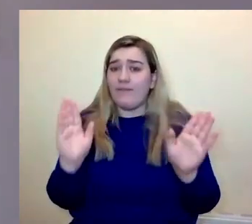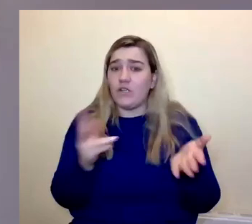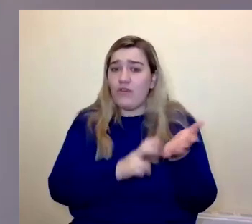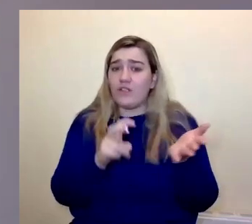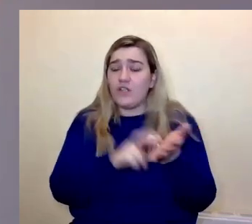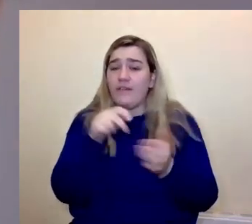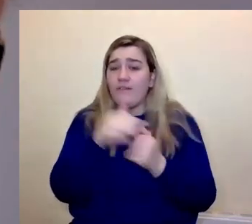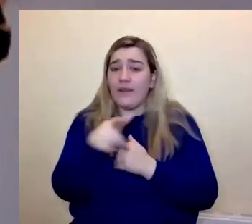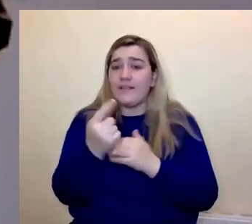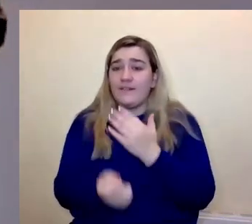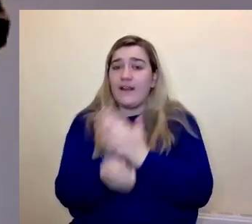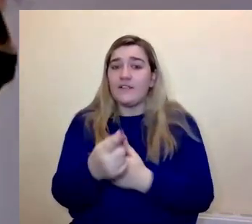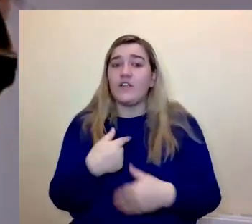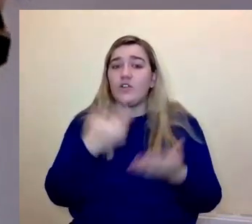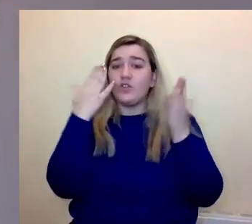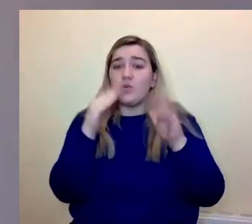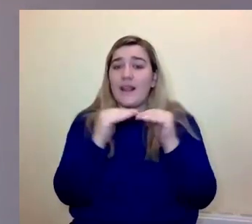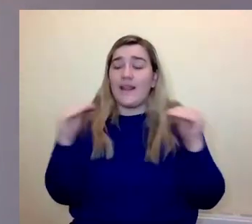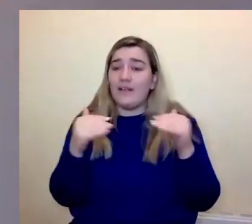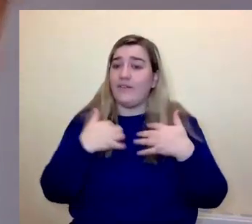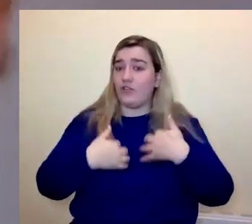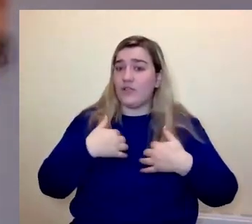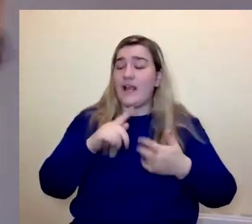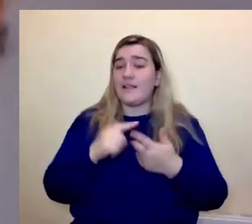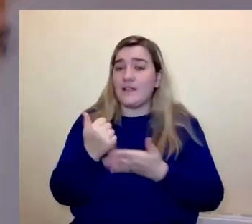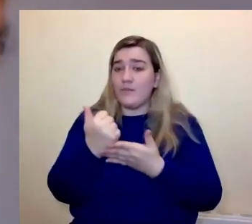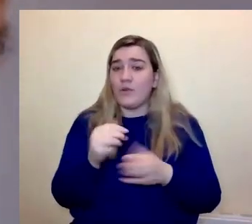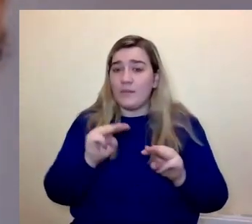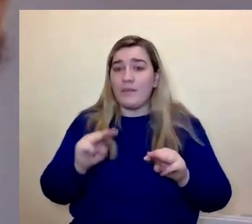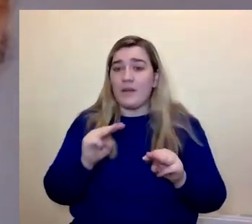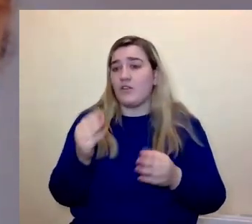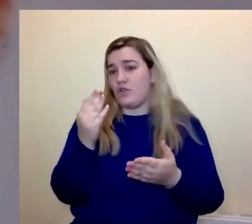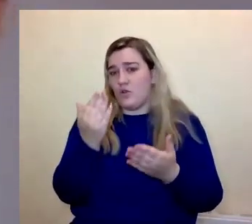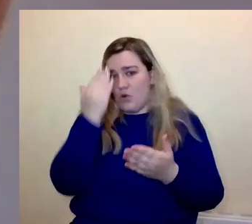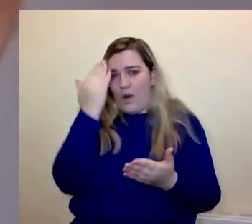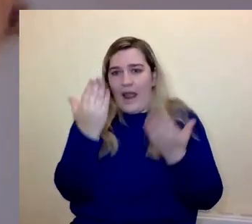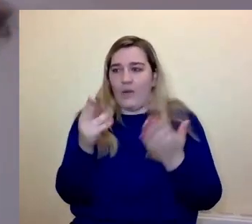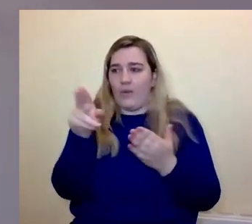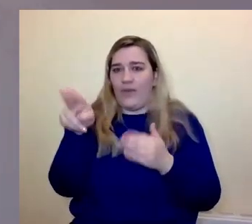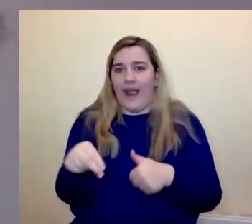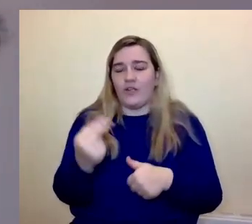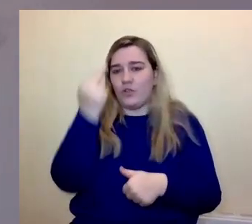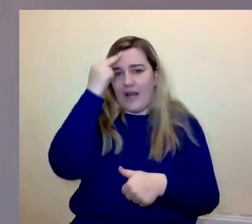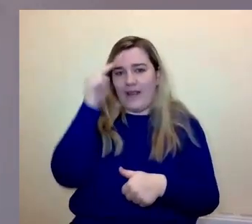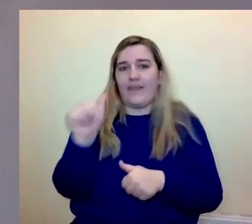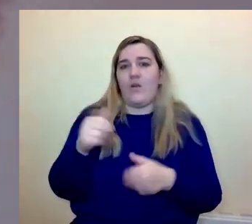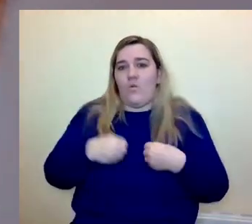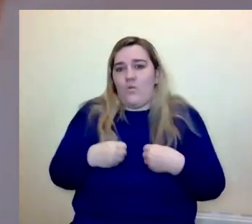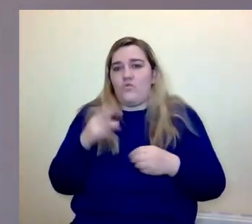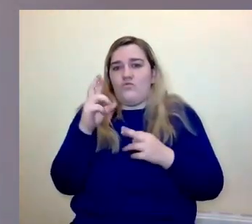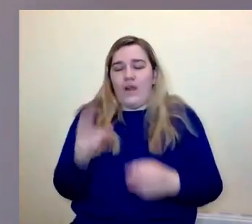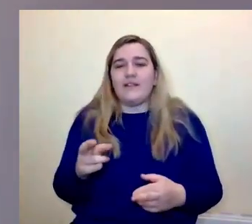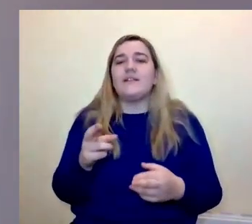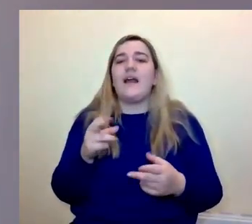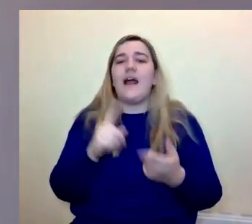the level of interest, the level of commitment to supporting people to understanding their rights and what this important piece of reforming